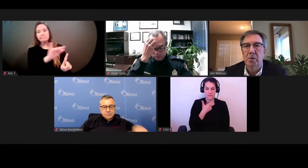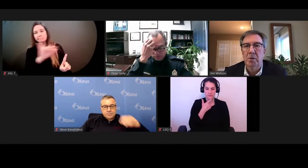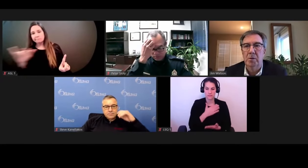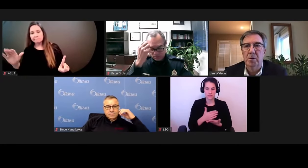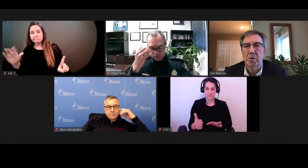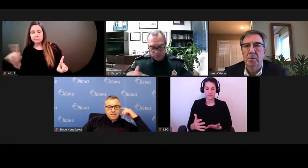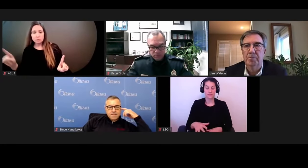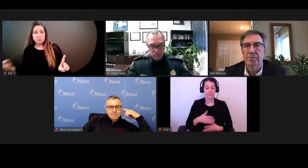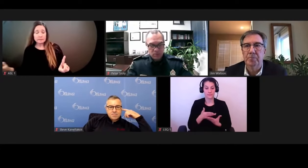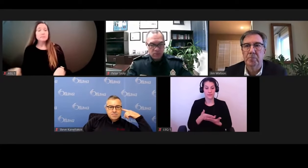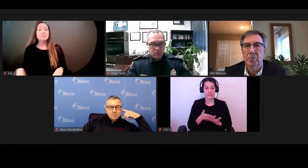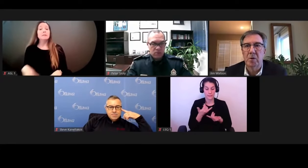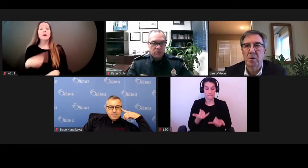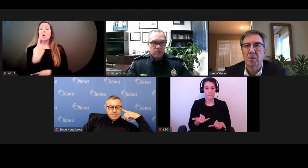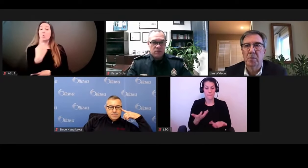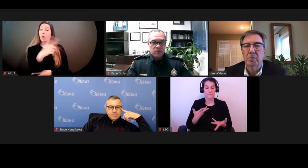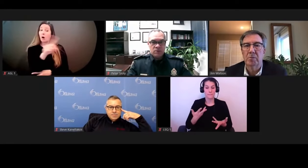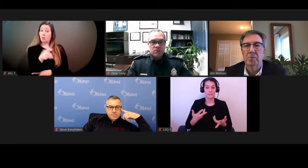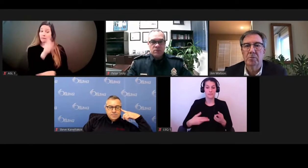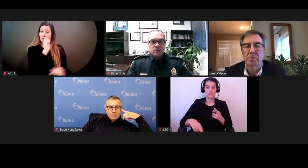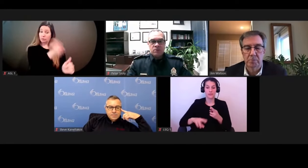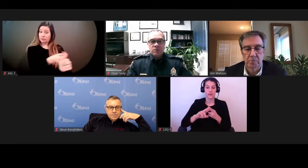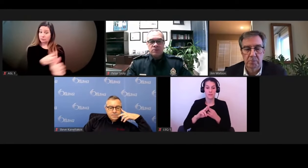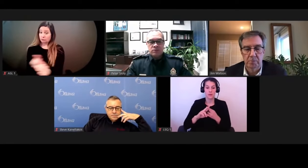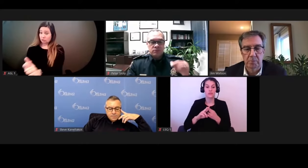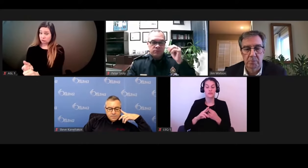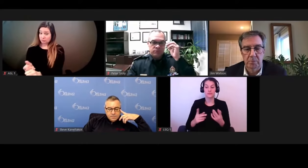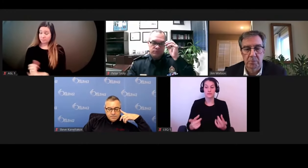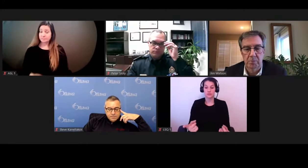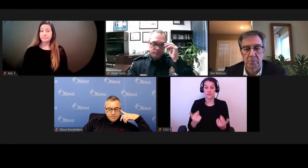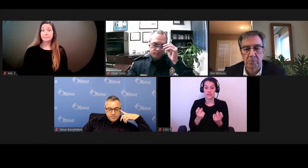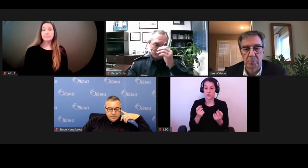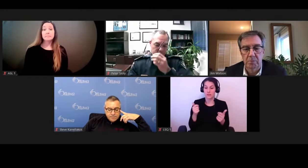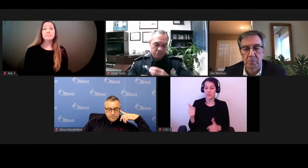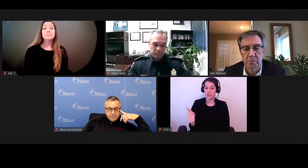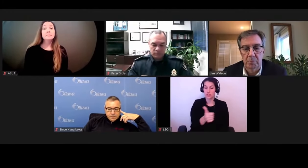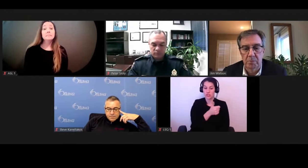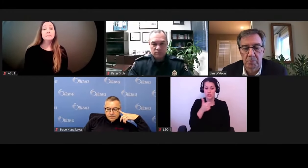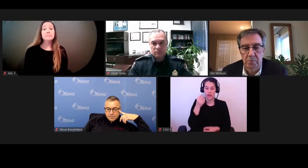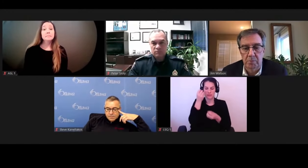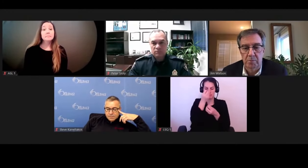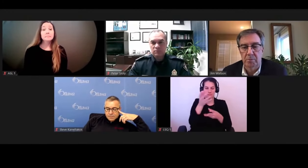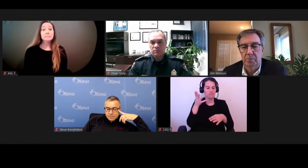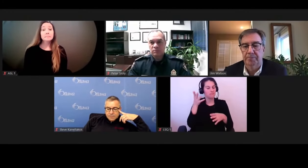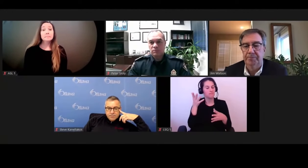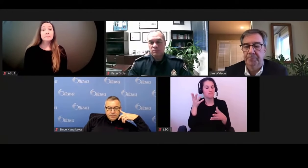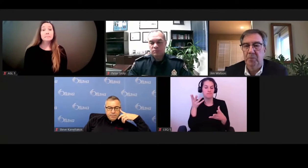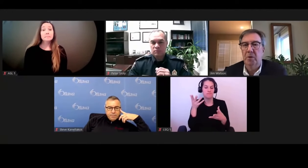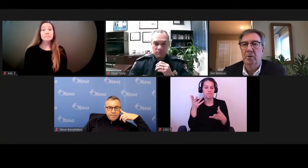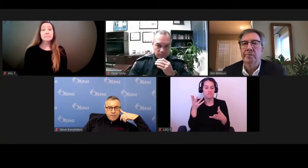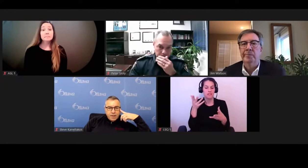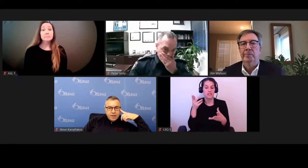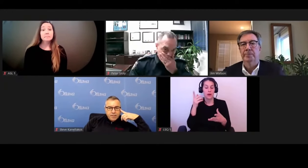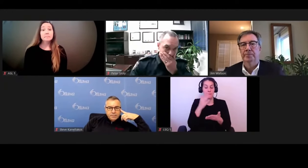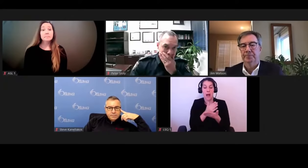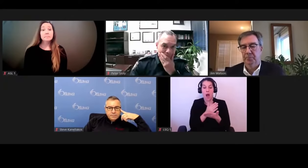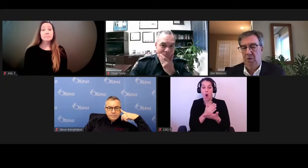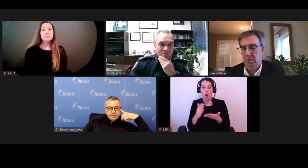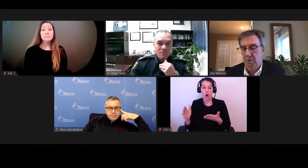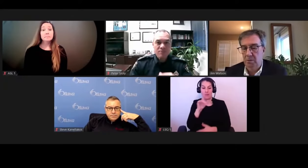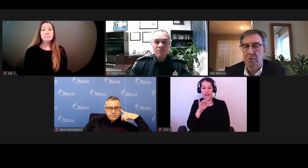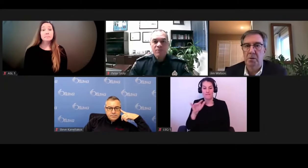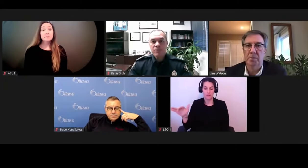Nous allons maintenant répondre aux questions de chaque média par ordre alphabétique. Vous allez pouvoir poser